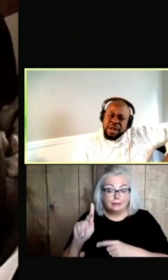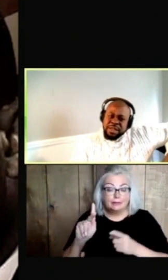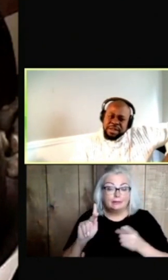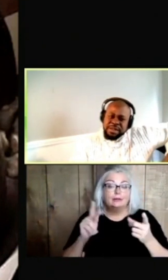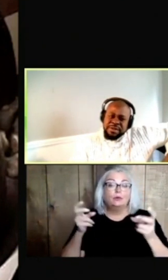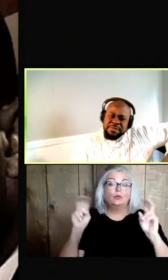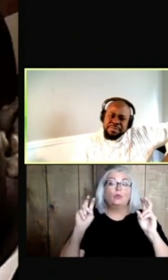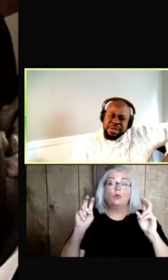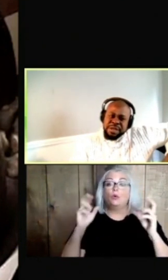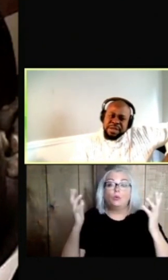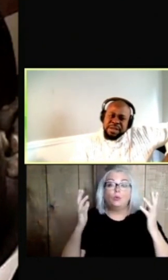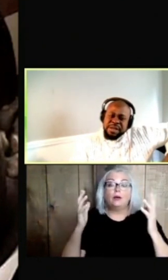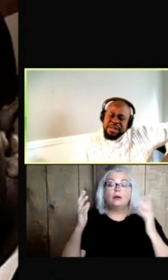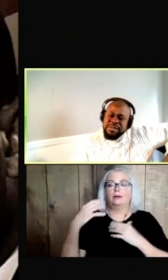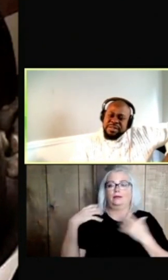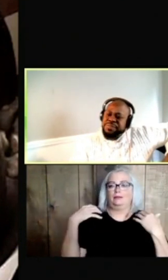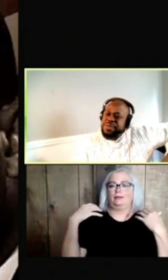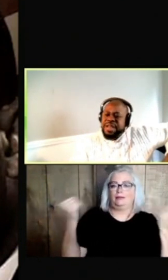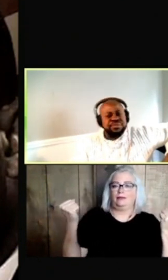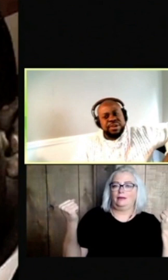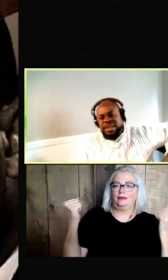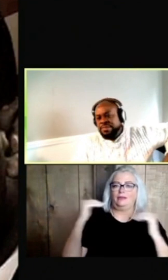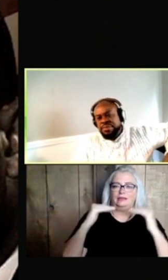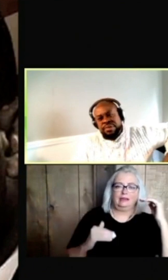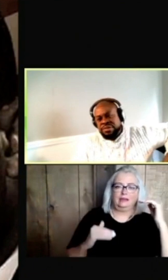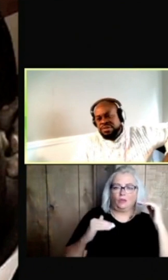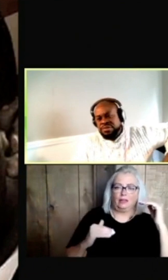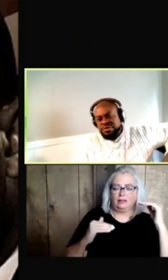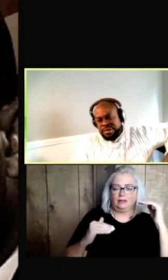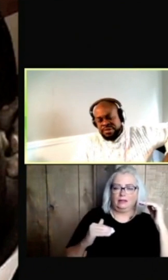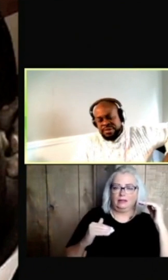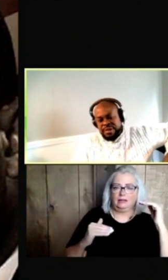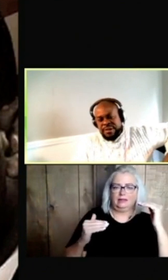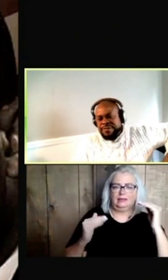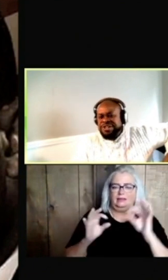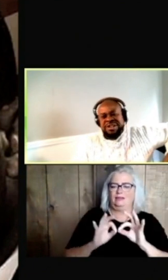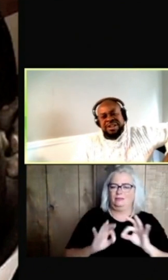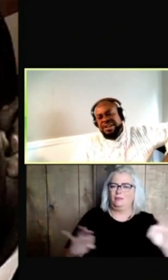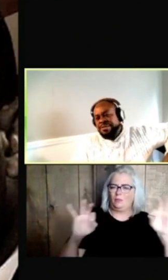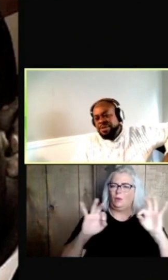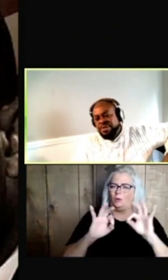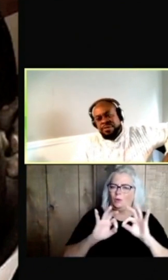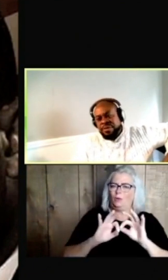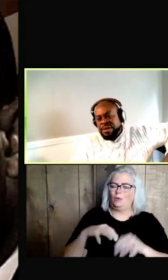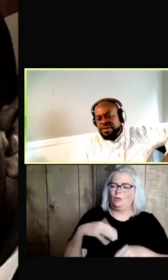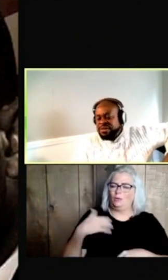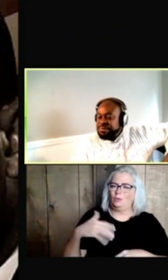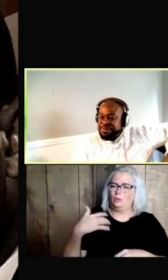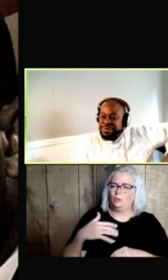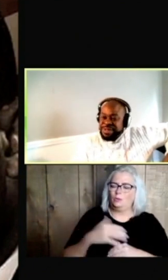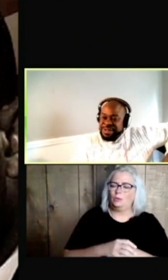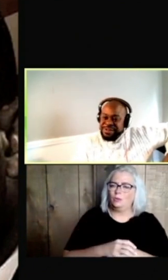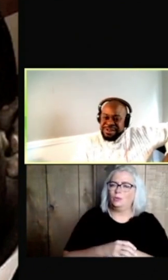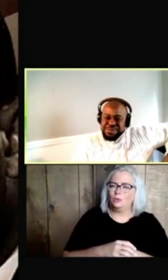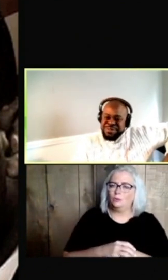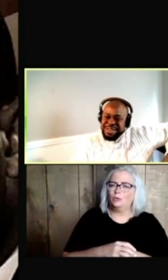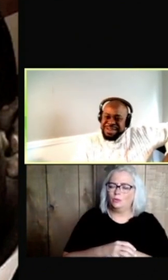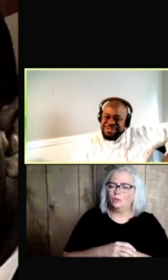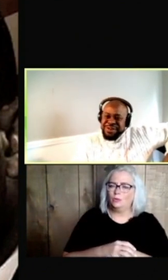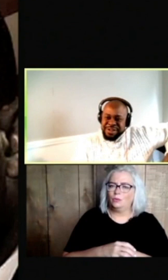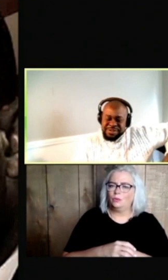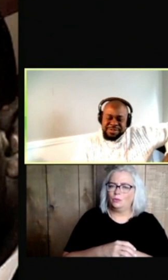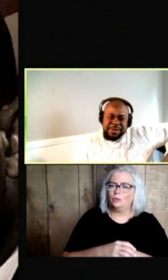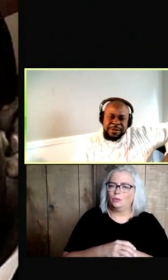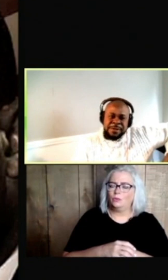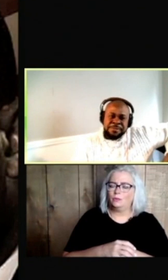health inequality being something that's really important to address. this should not come as a surprise to the people here and the people in